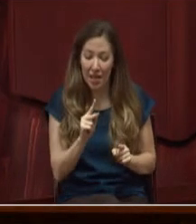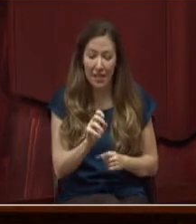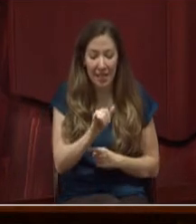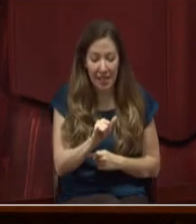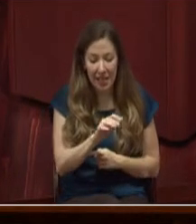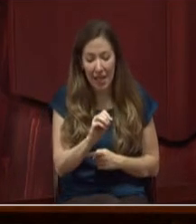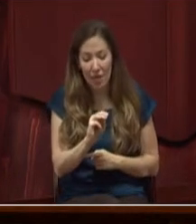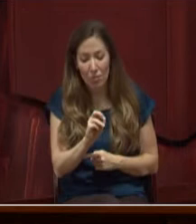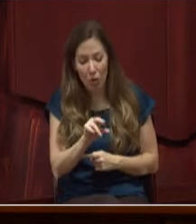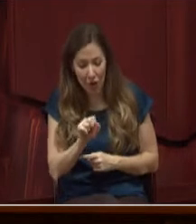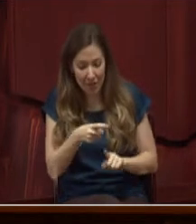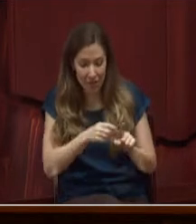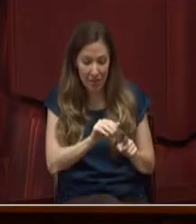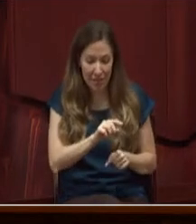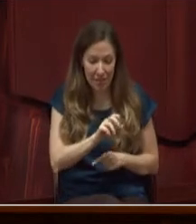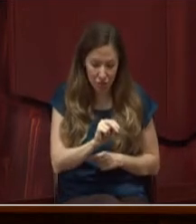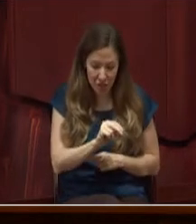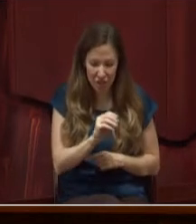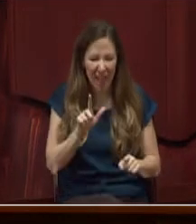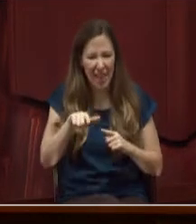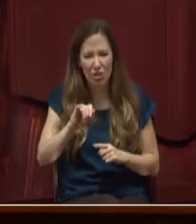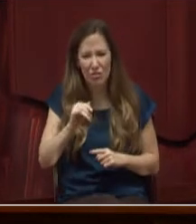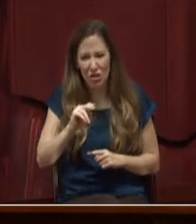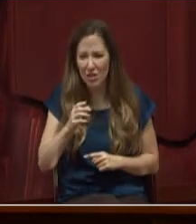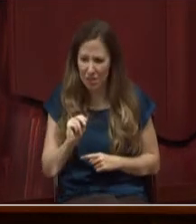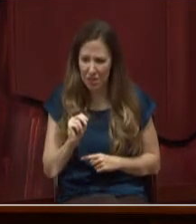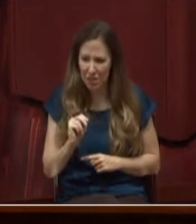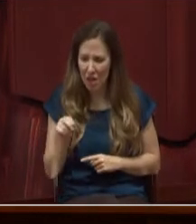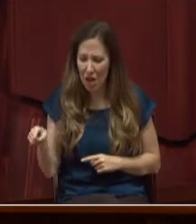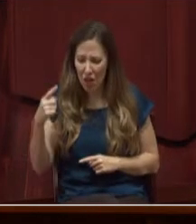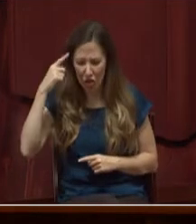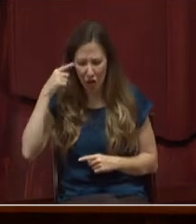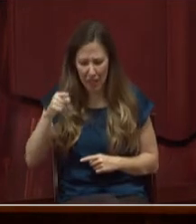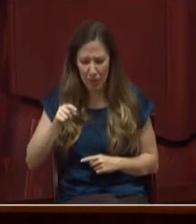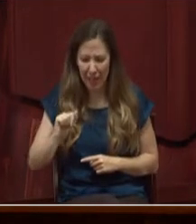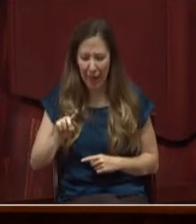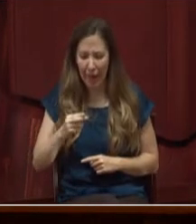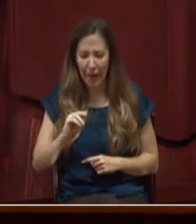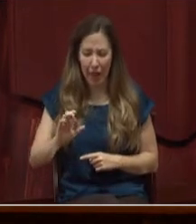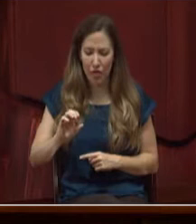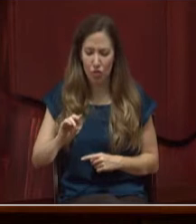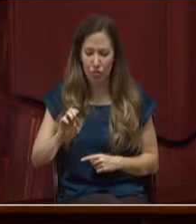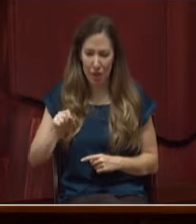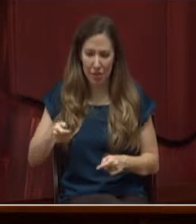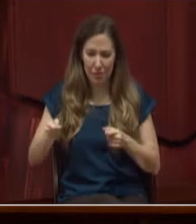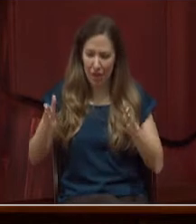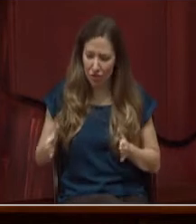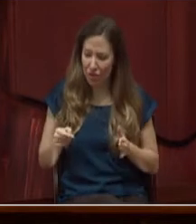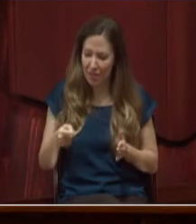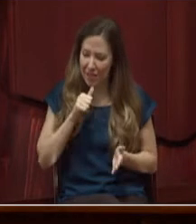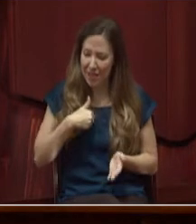as his administration, and then later Johnson, was more of an ad hoc crisis management dealing with the crisis of the day and had less time to